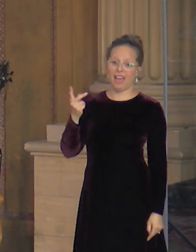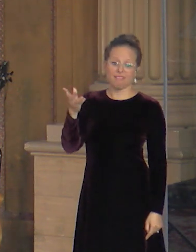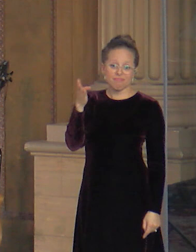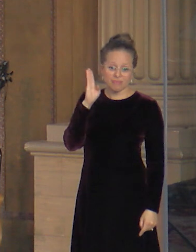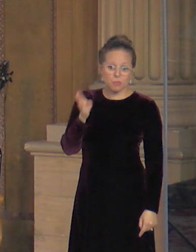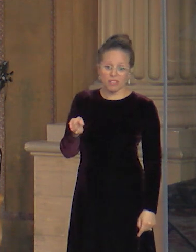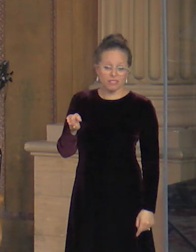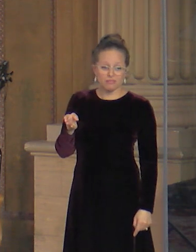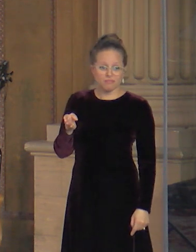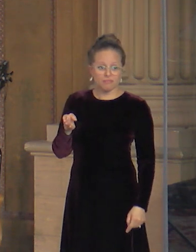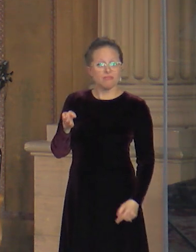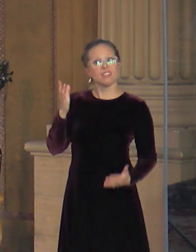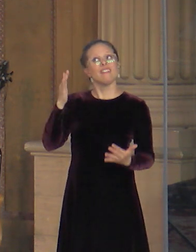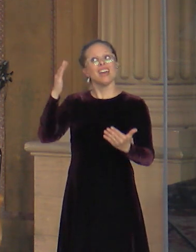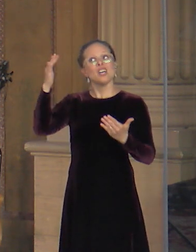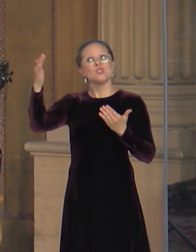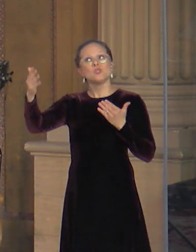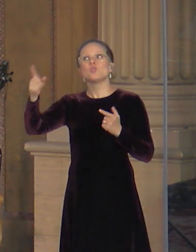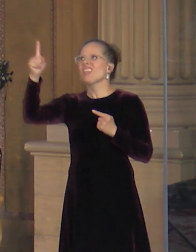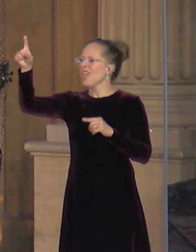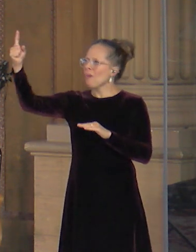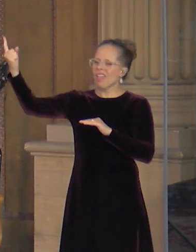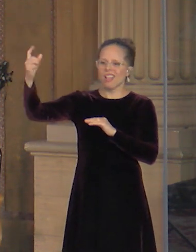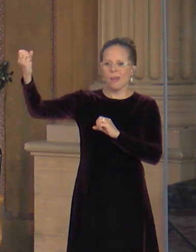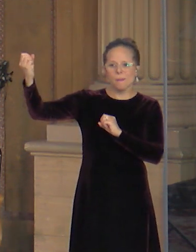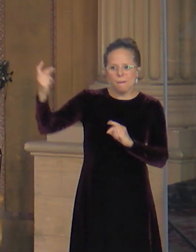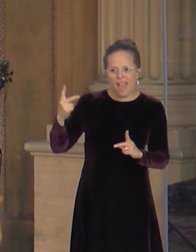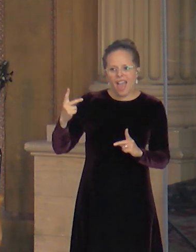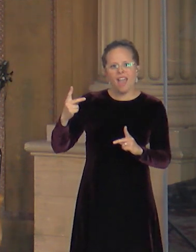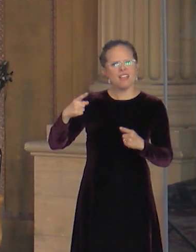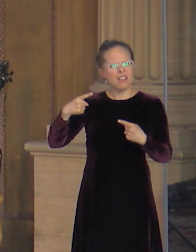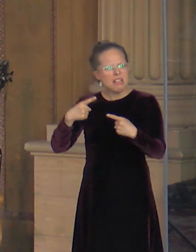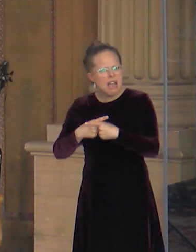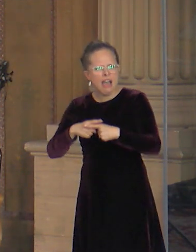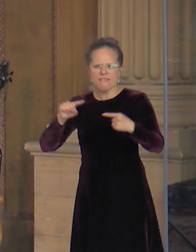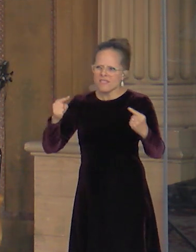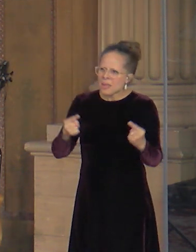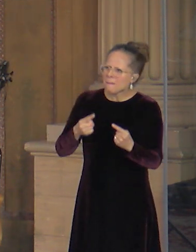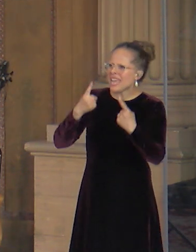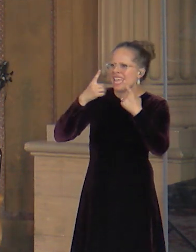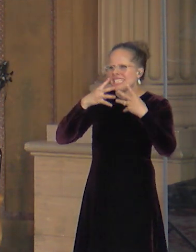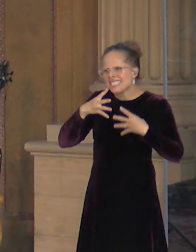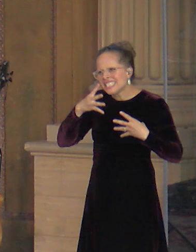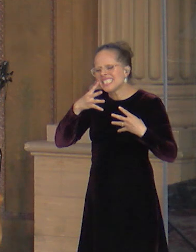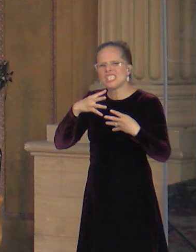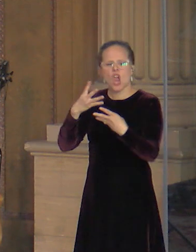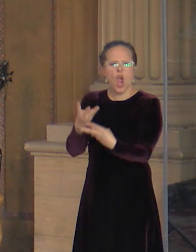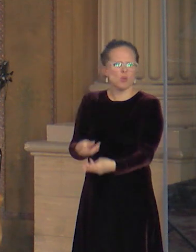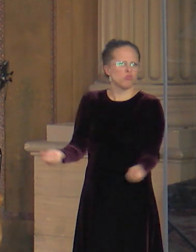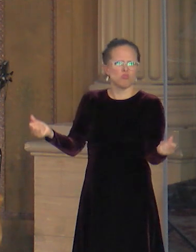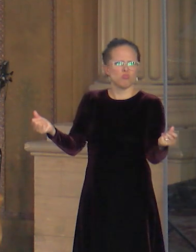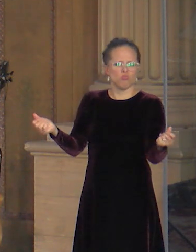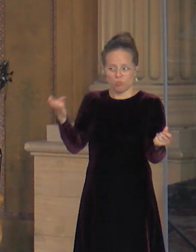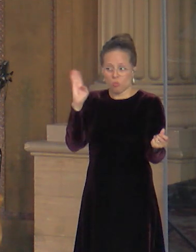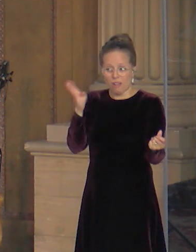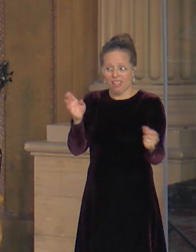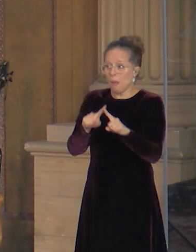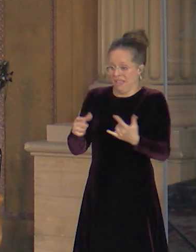and all of his enemies have been put under his feet and there's no more conflict no more pain no more tears but we don't expect that now